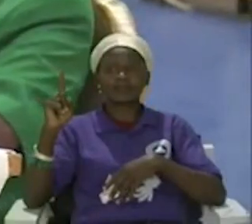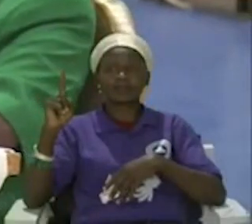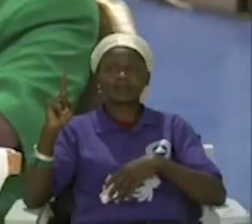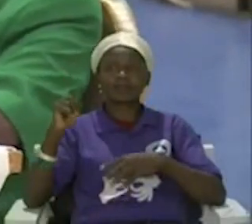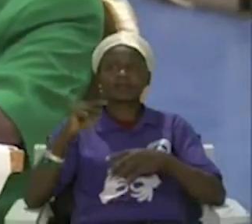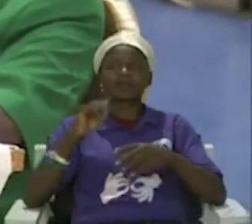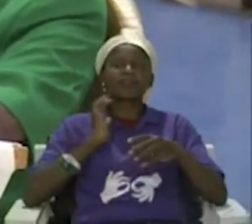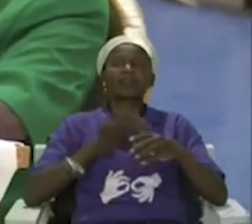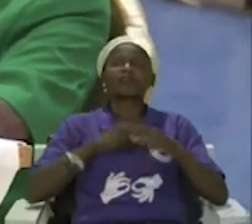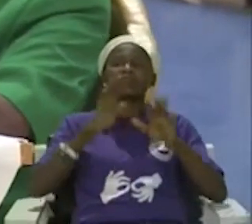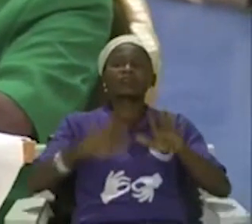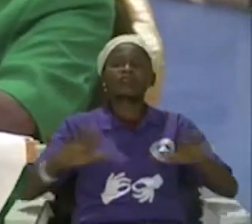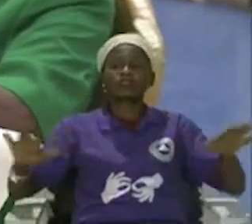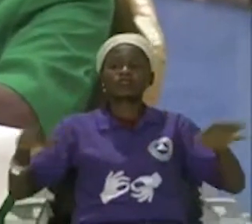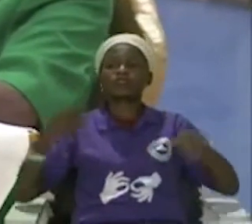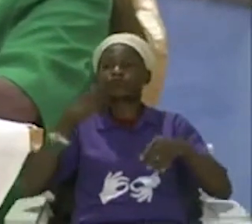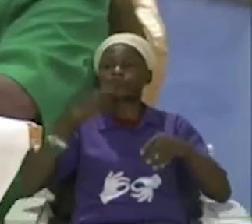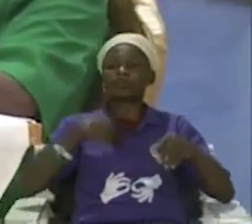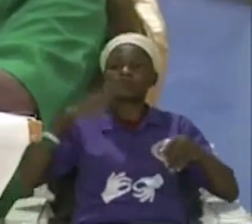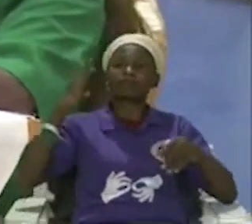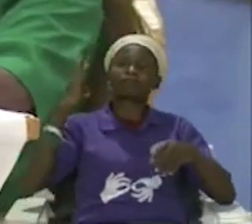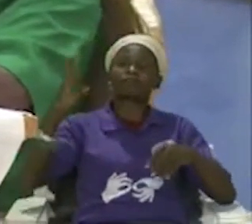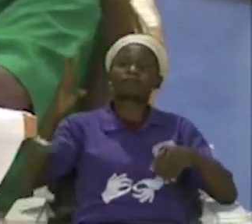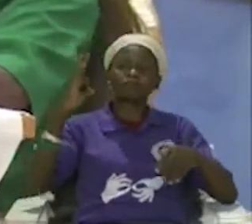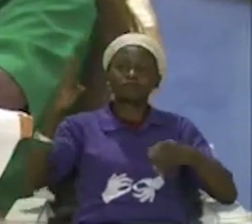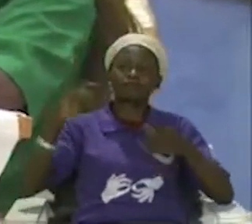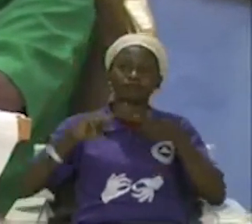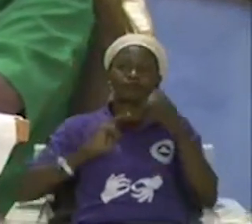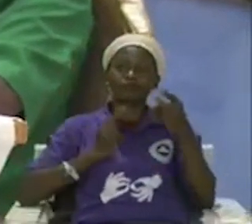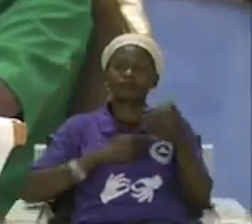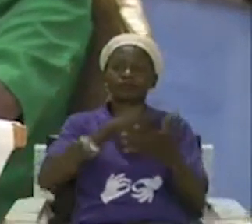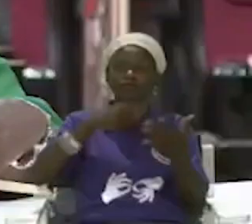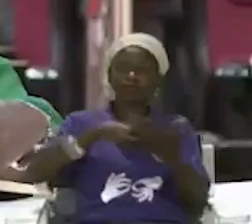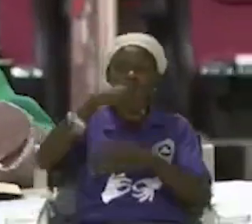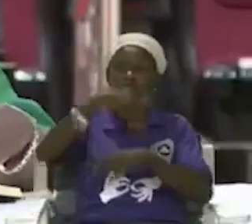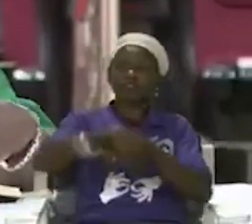our children who had ministered to us tonight.